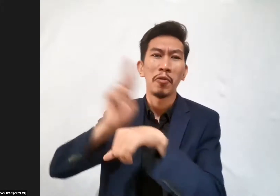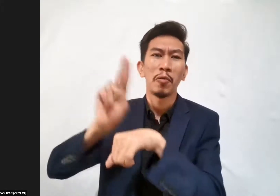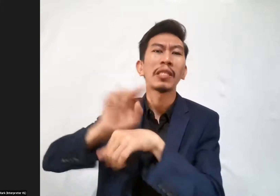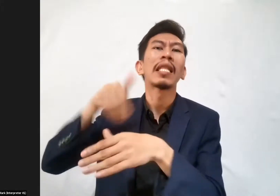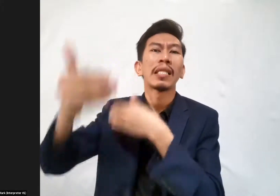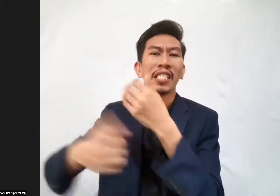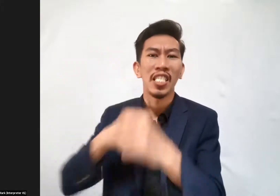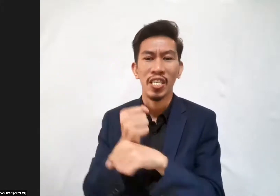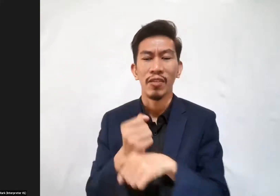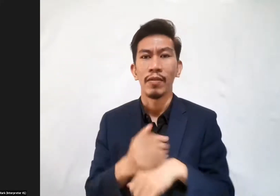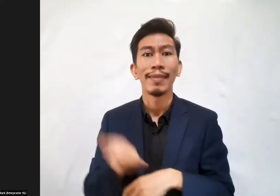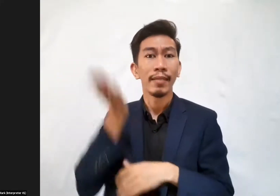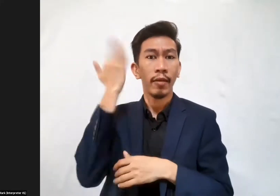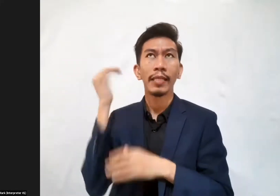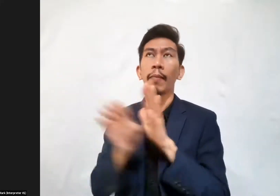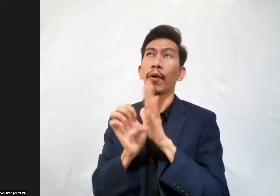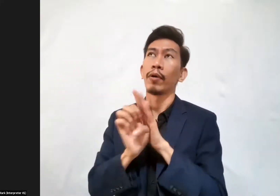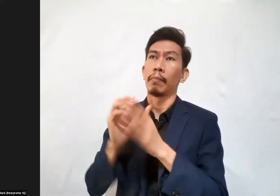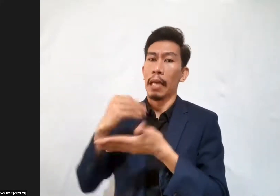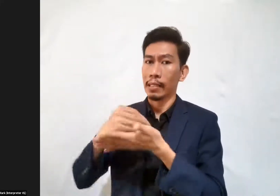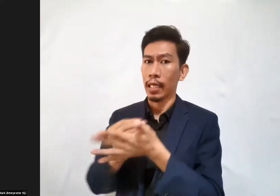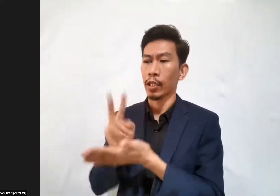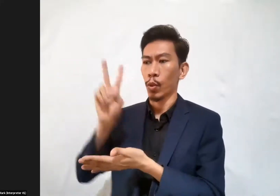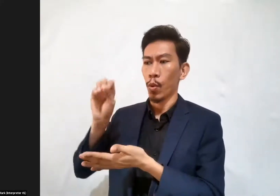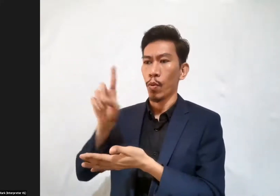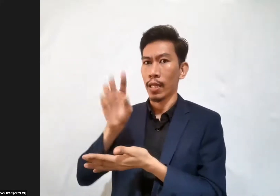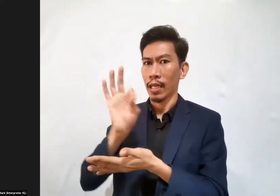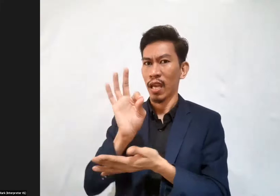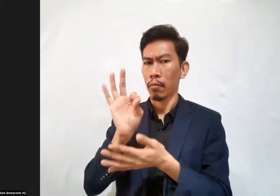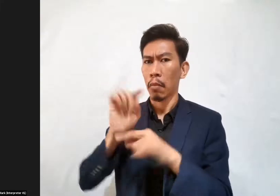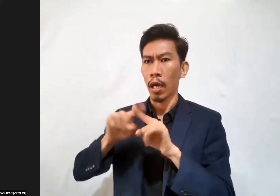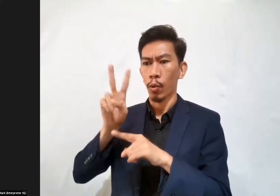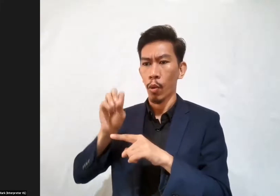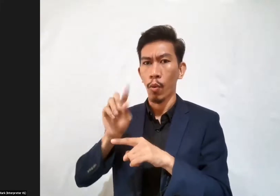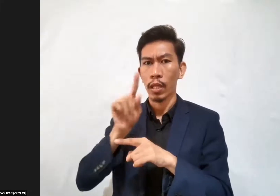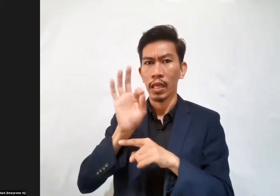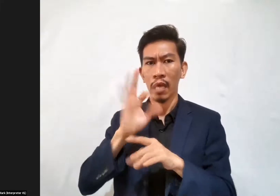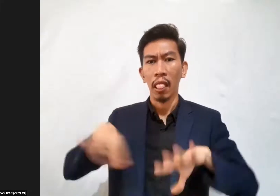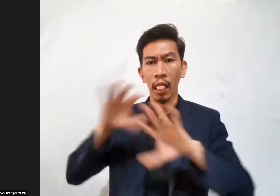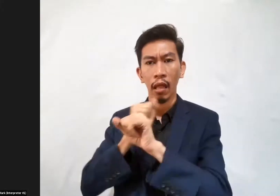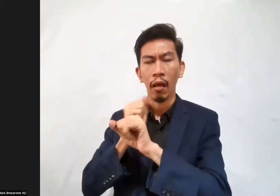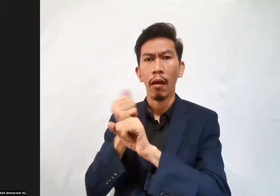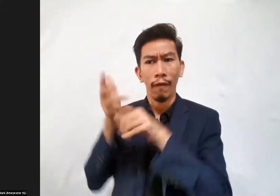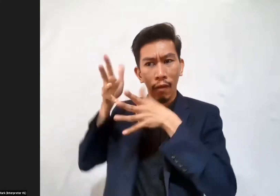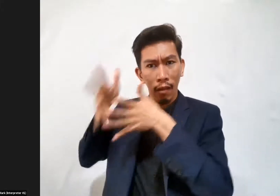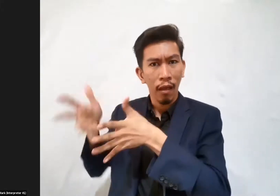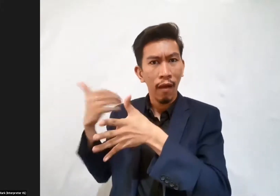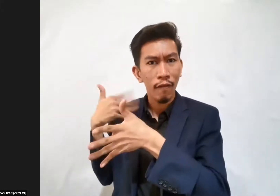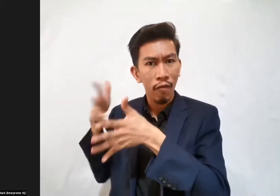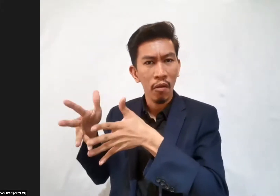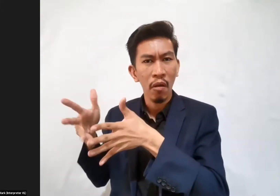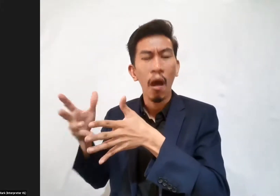is allocated, let's say 2019, they don't use it 2019, they roll it over to the following